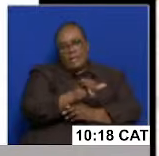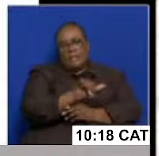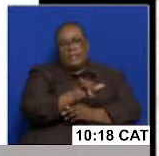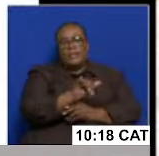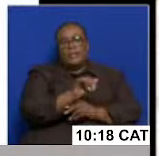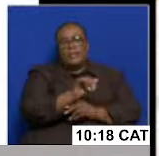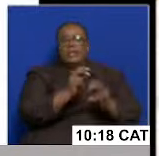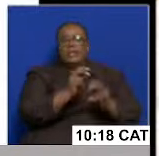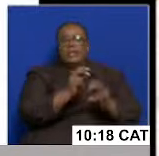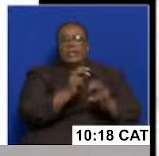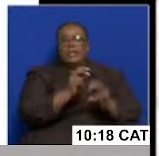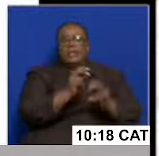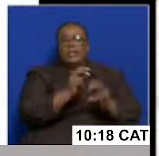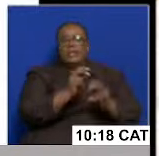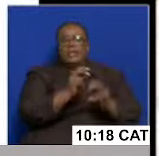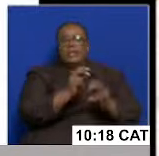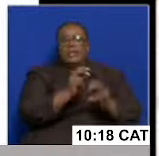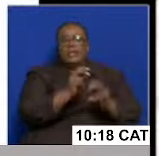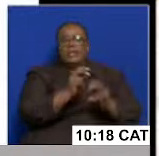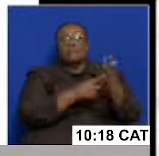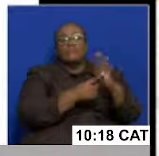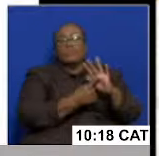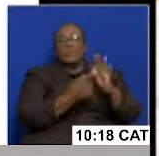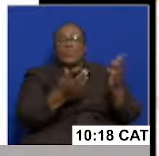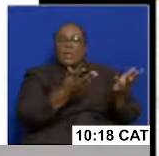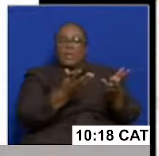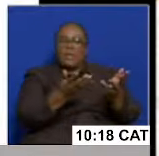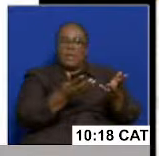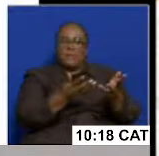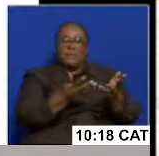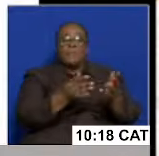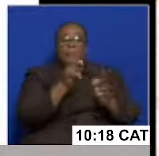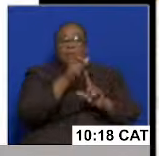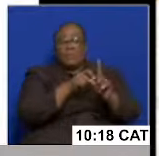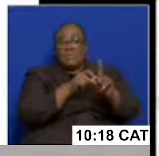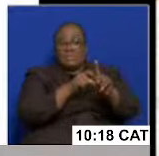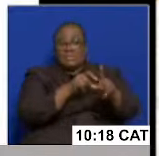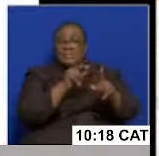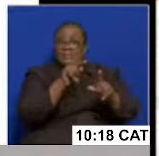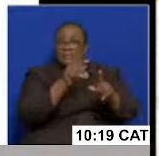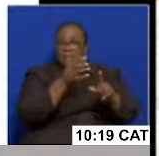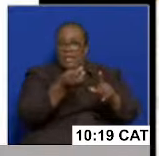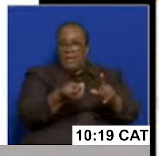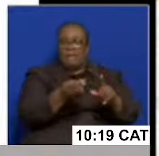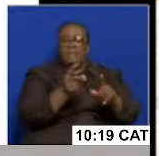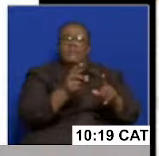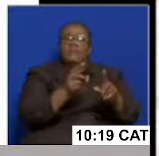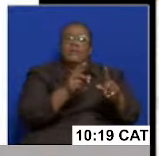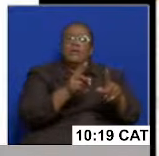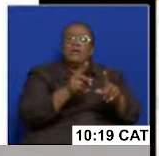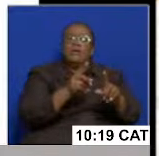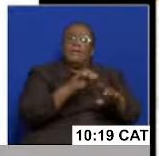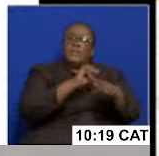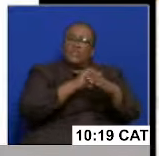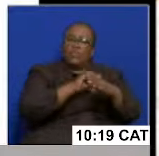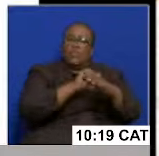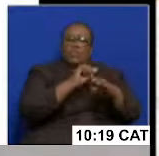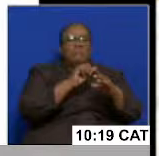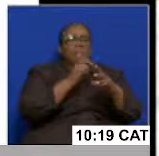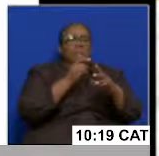that person is in possession of the stones. Once they get the stones, this informer is willing to